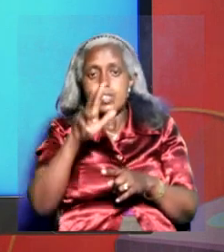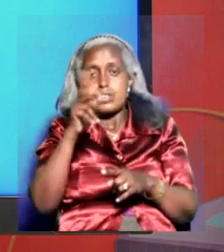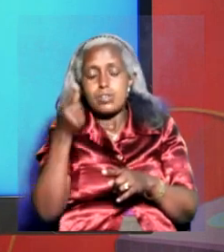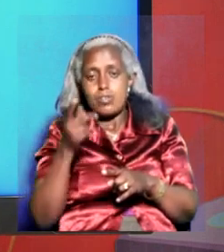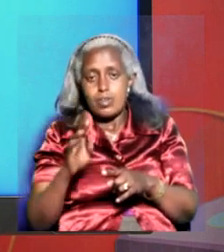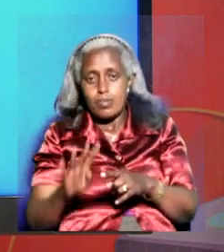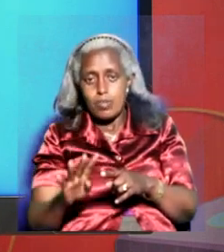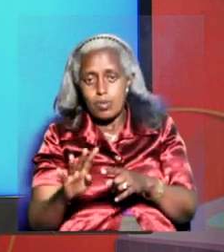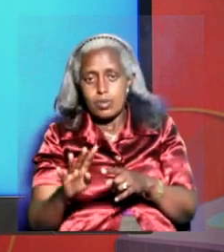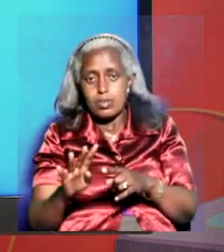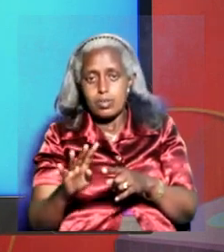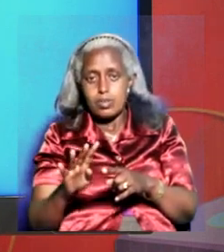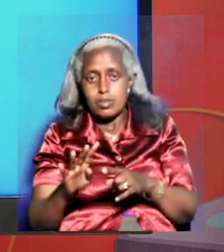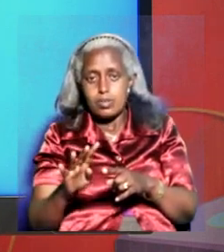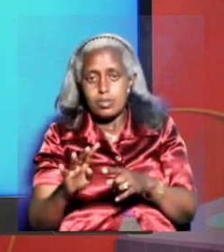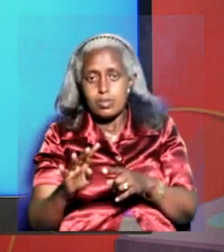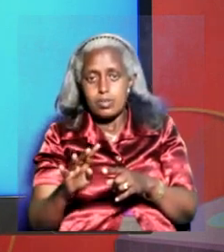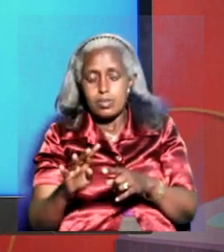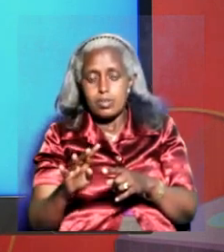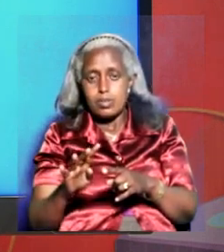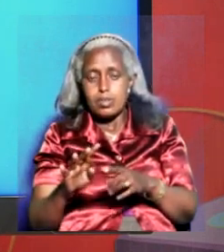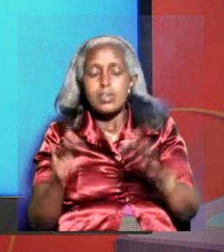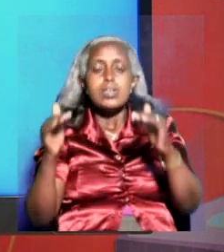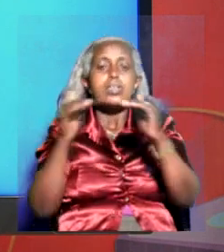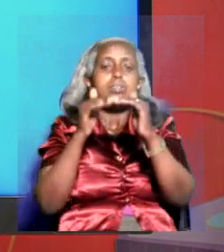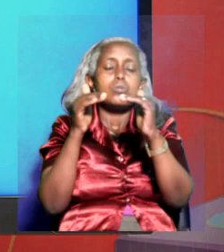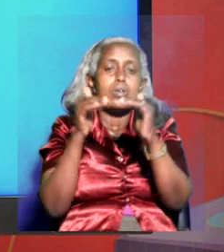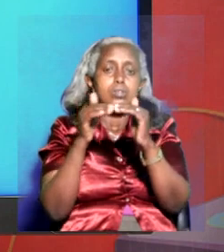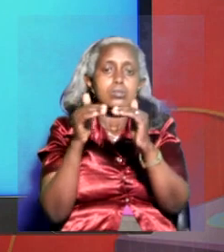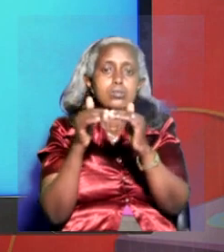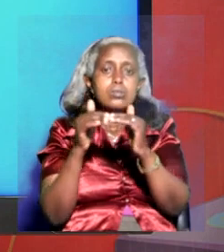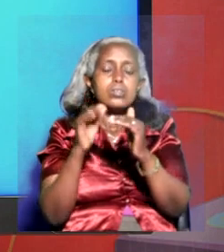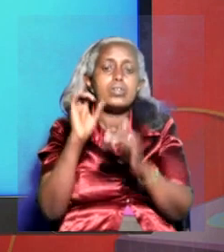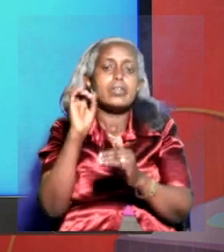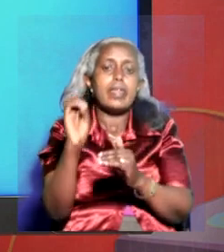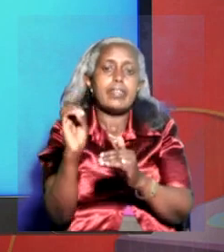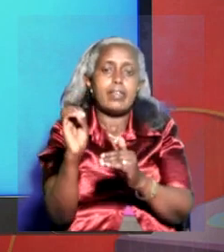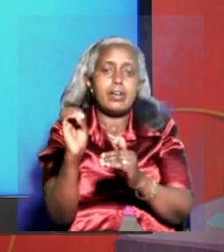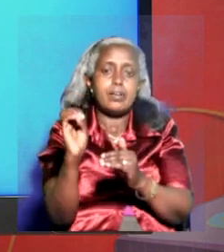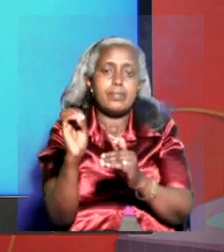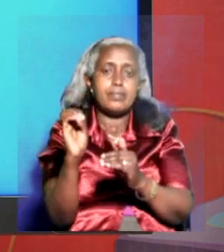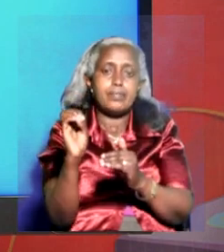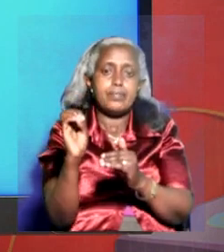3 over 4 is equal to theta.